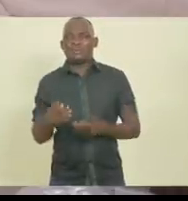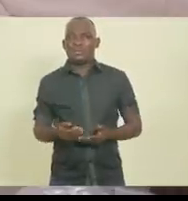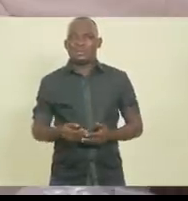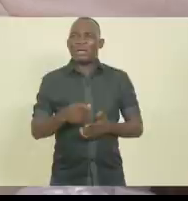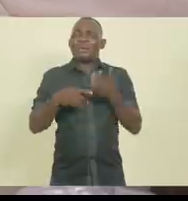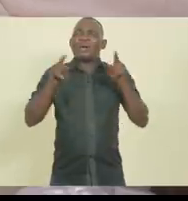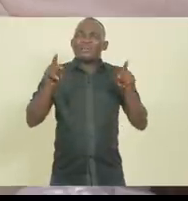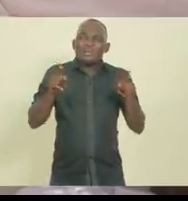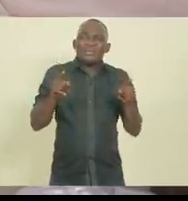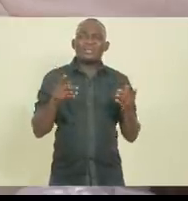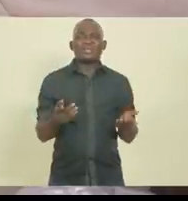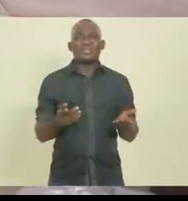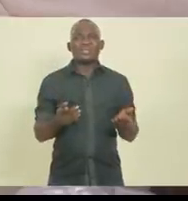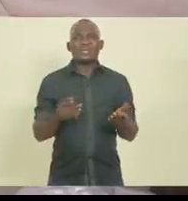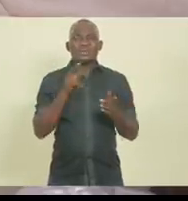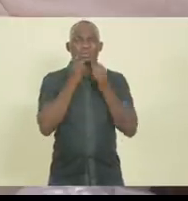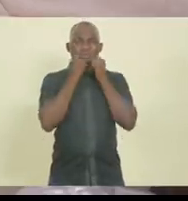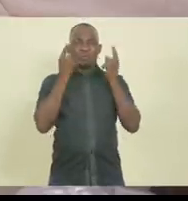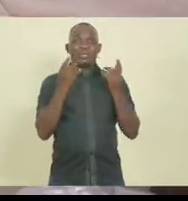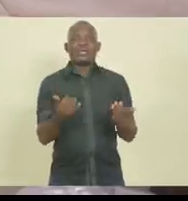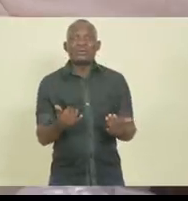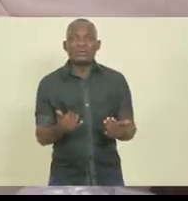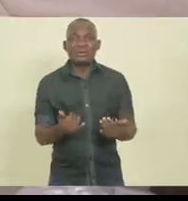What happened about the test? You are surprised too, right?